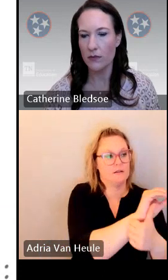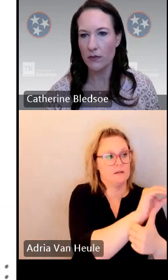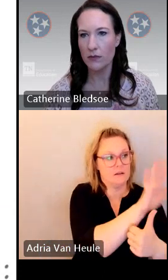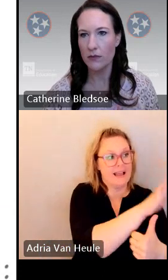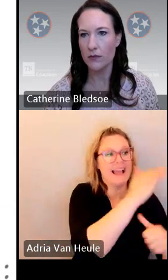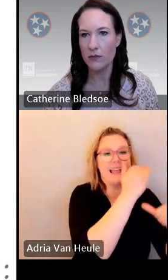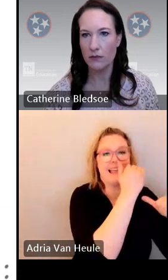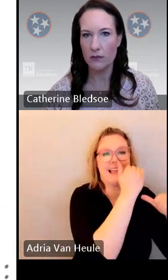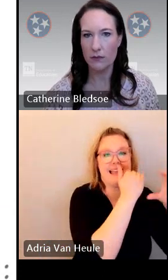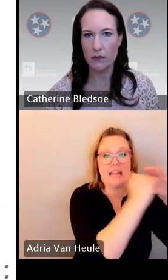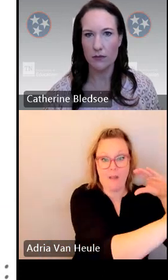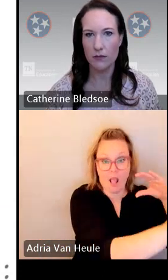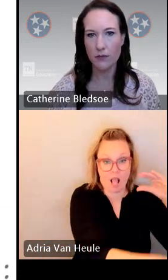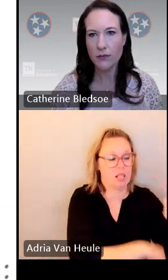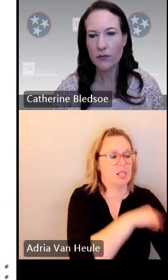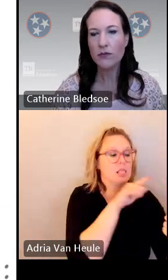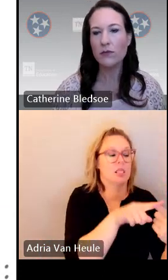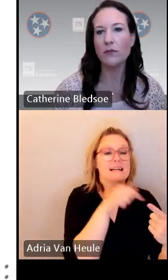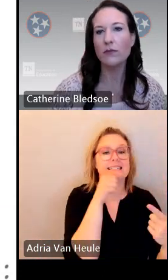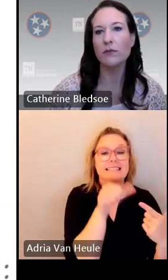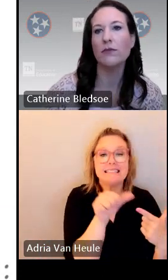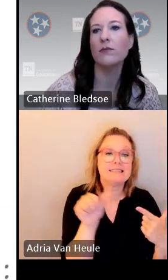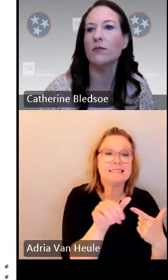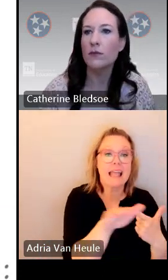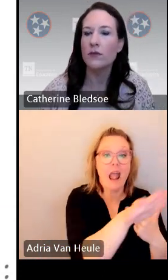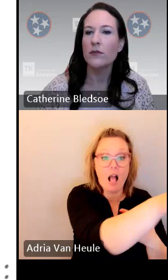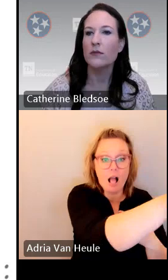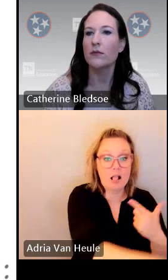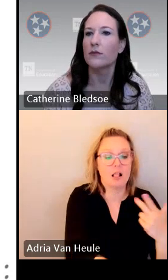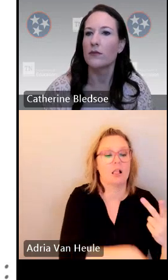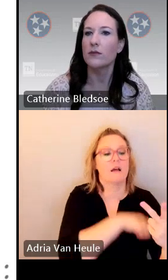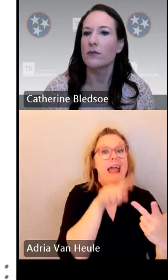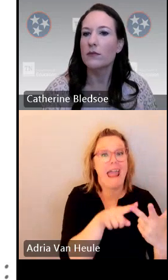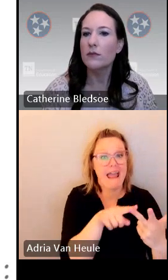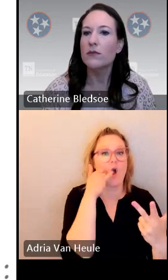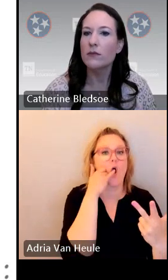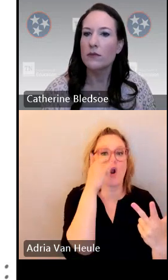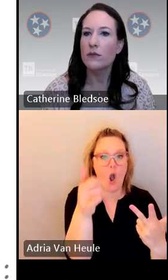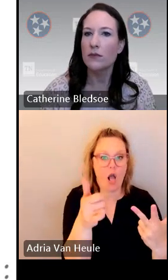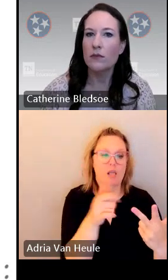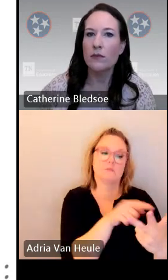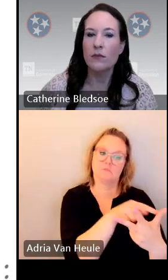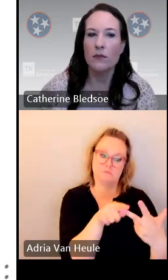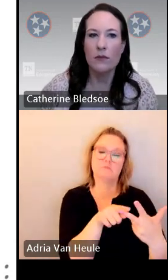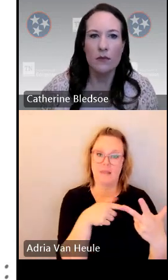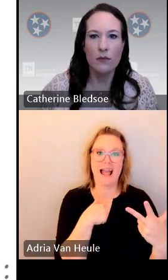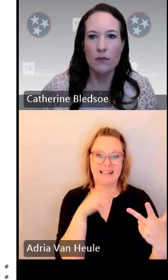and then phone calls 3. You really, really tried to find that student, in my opinion. So yeah.